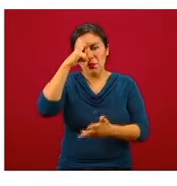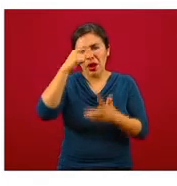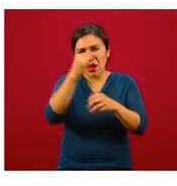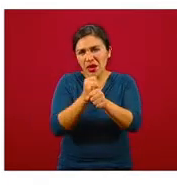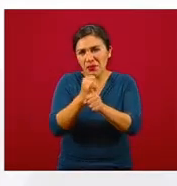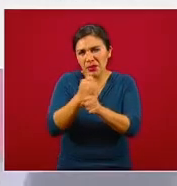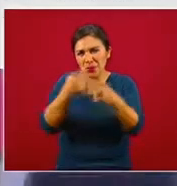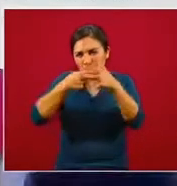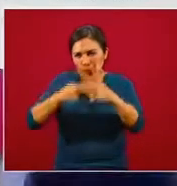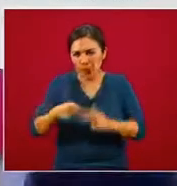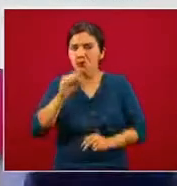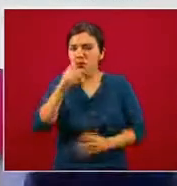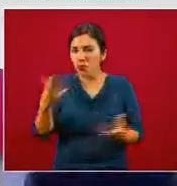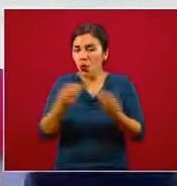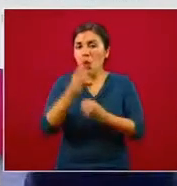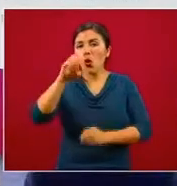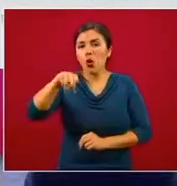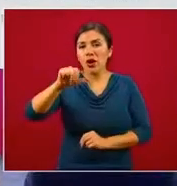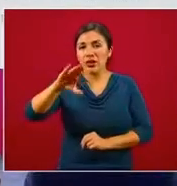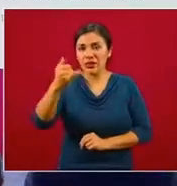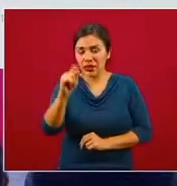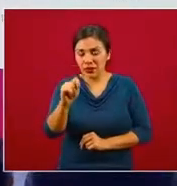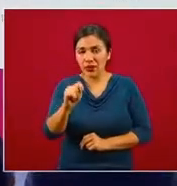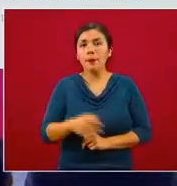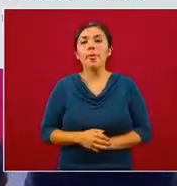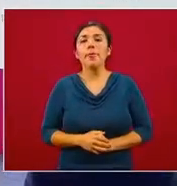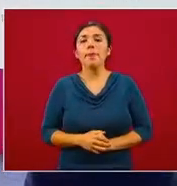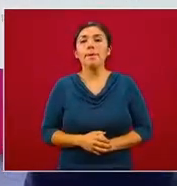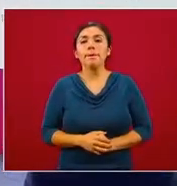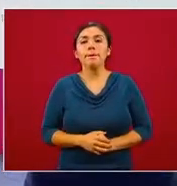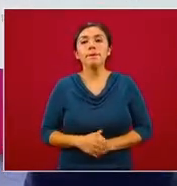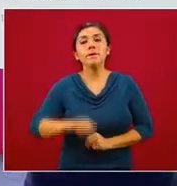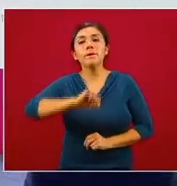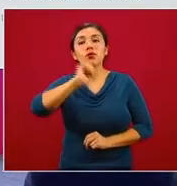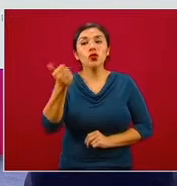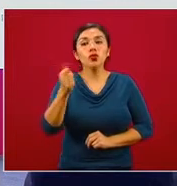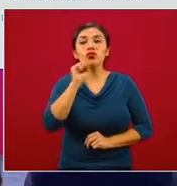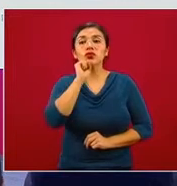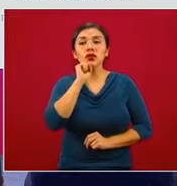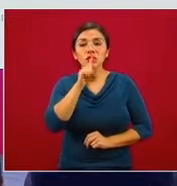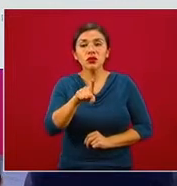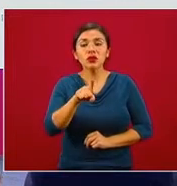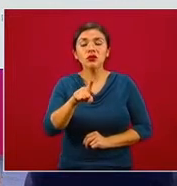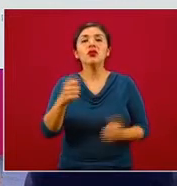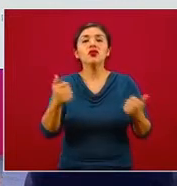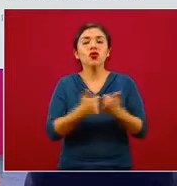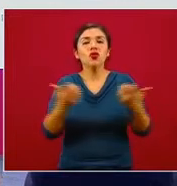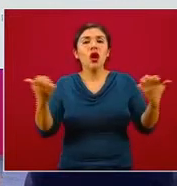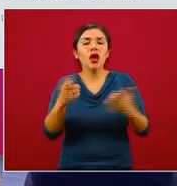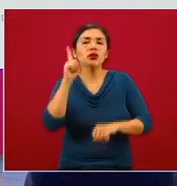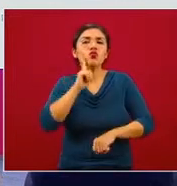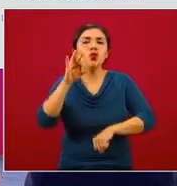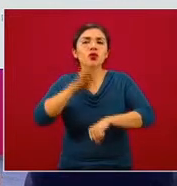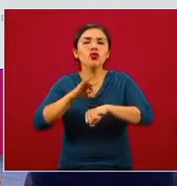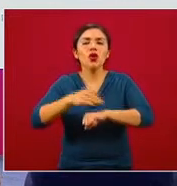Marcos Capistrana, and Andres Christensen from CIMAT. This is another CONACYT